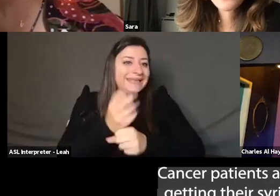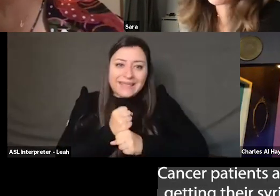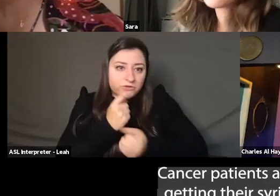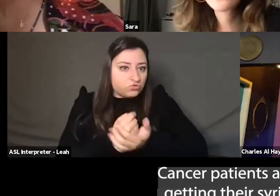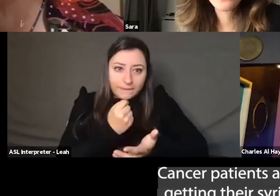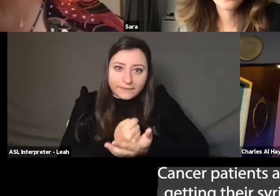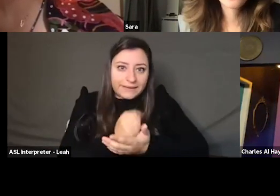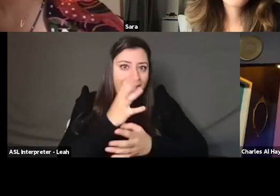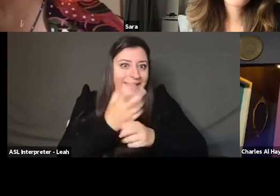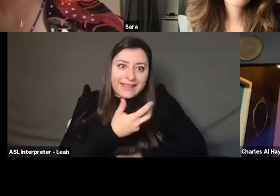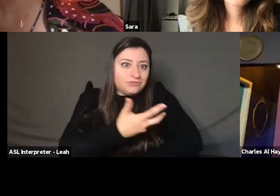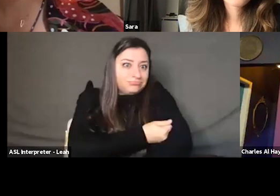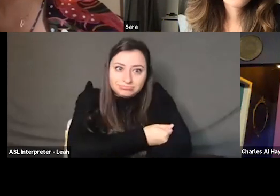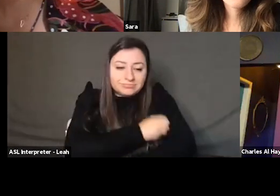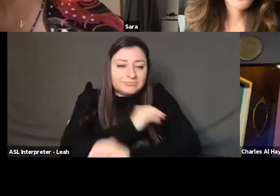their syringes.